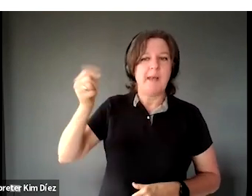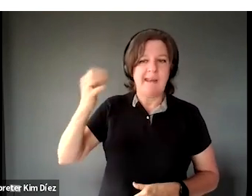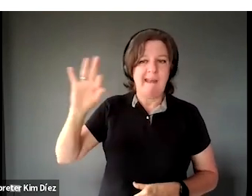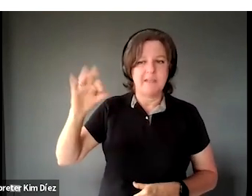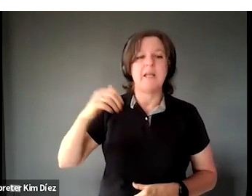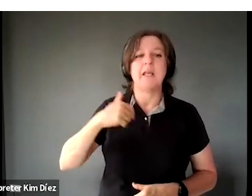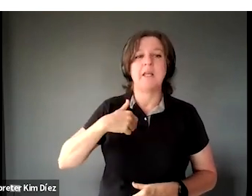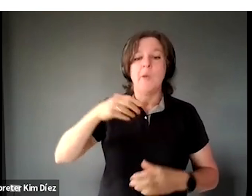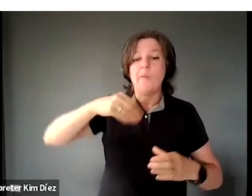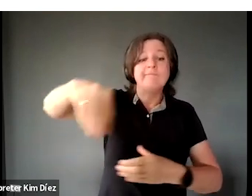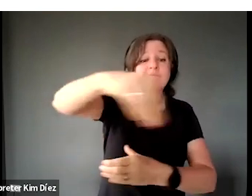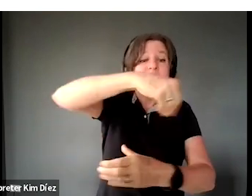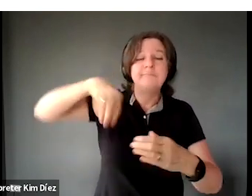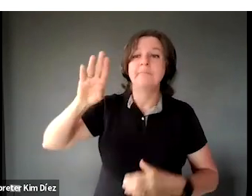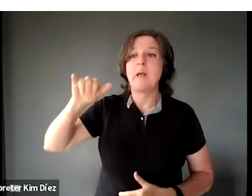this is from